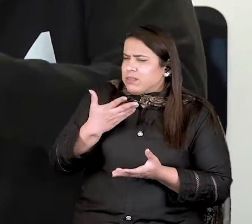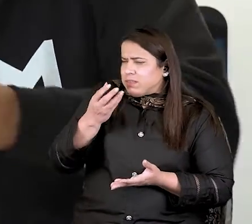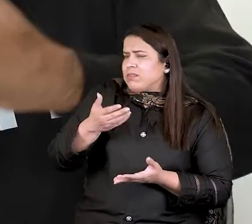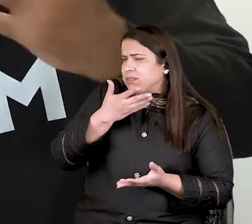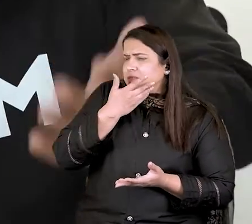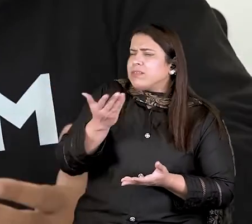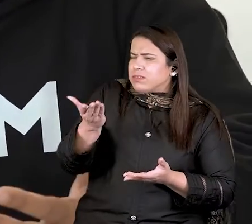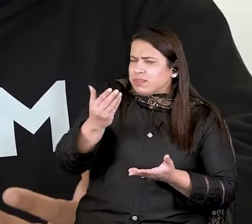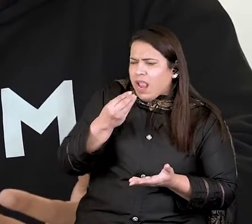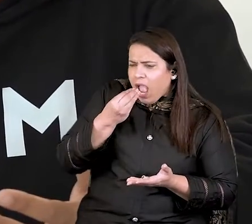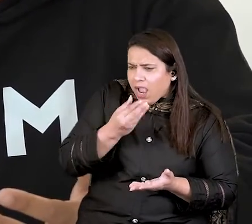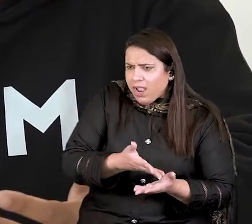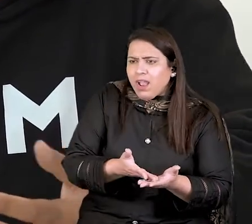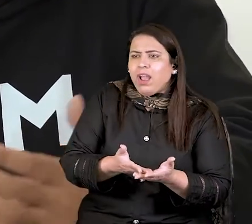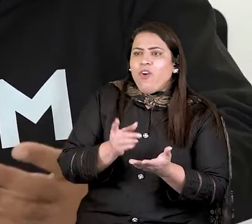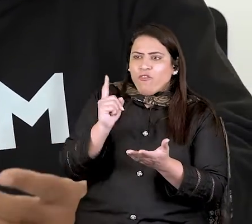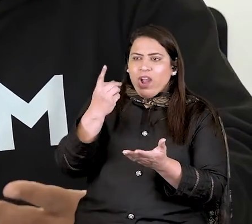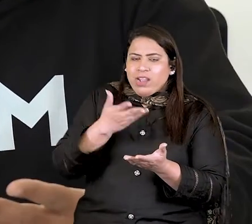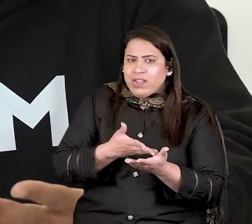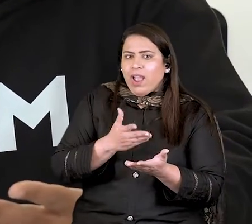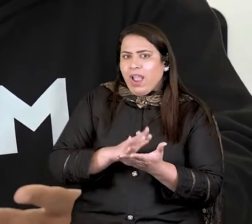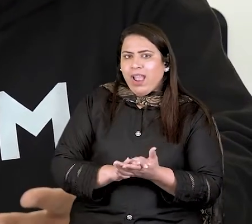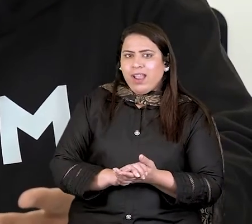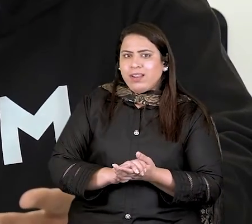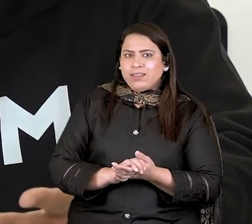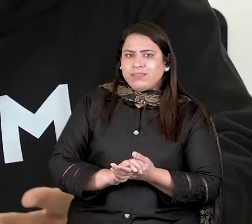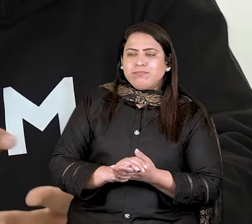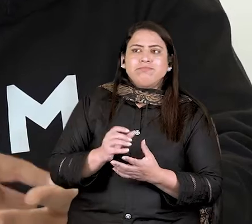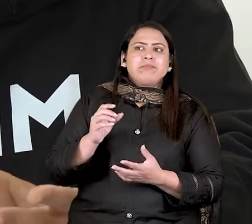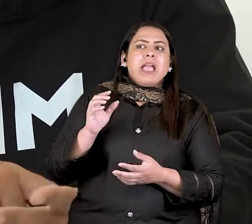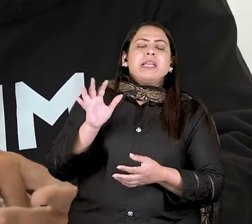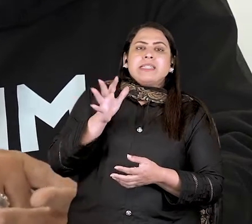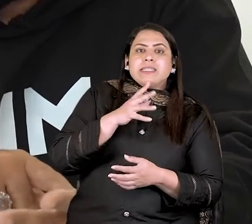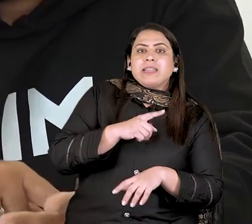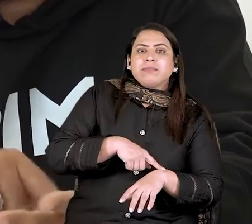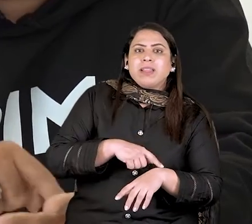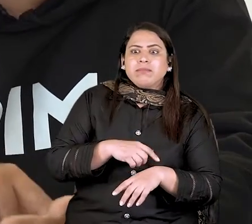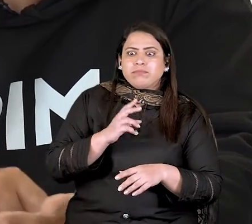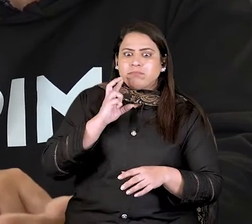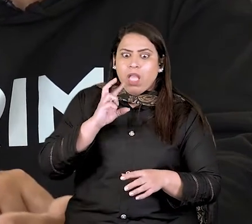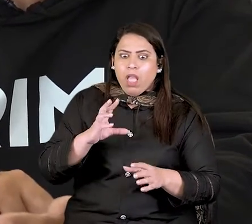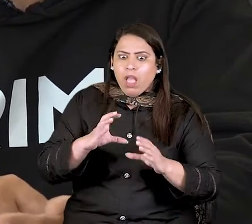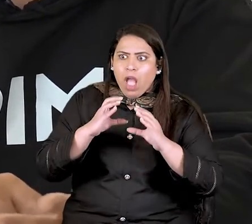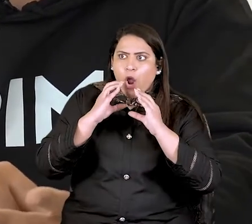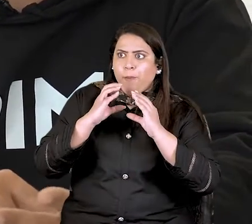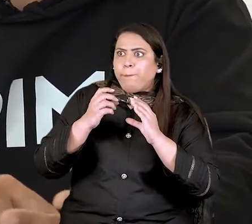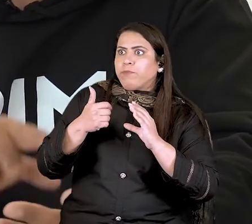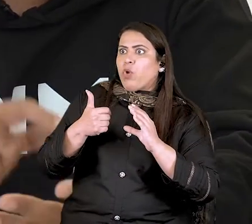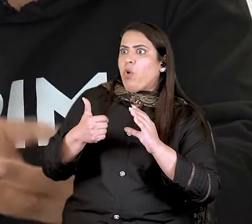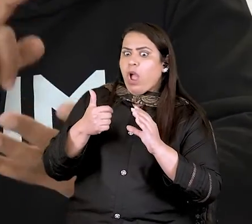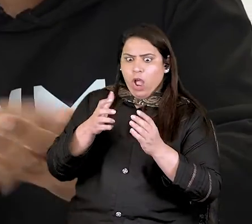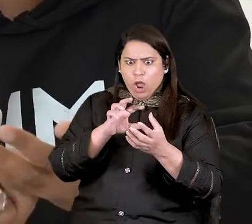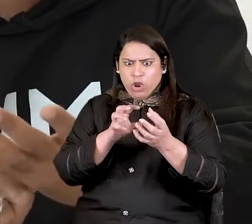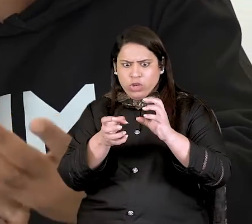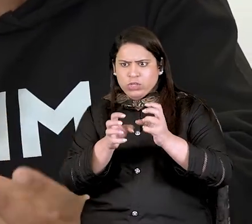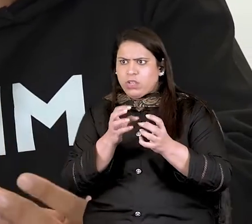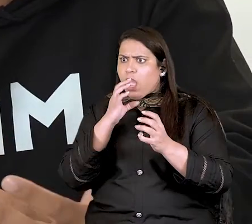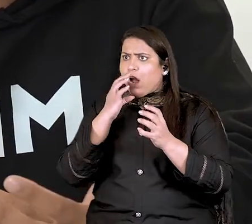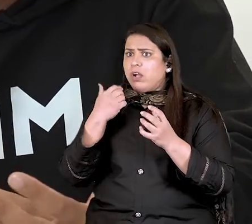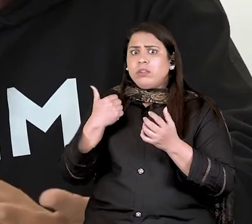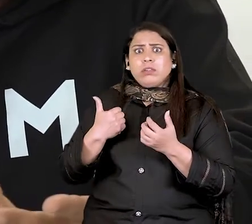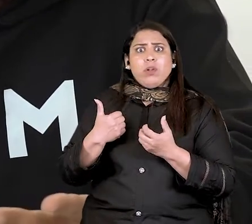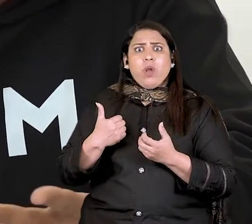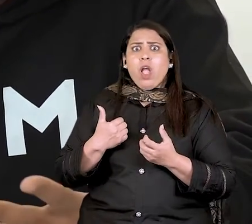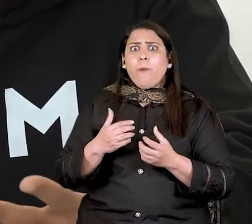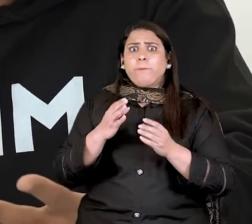with Kashif and I'm working with Jawad, and Jawad's like, wow, look who's having this burger. I've got to try this.